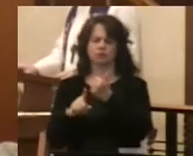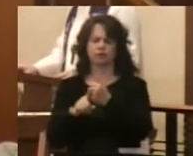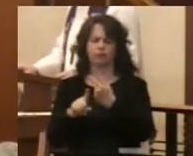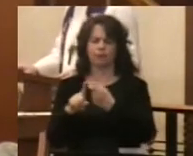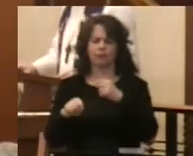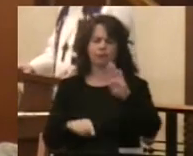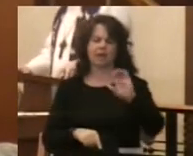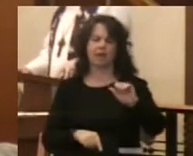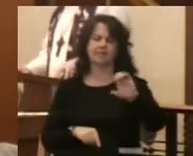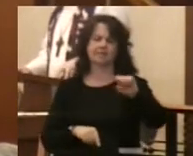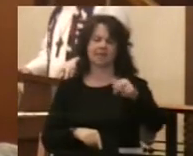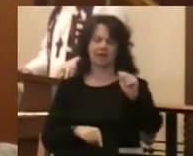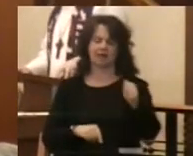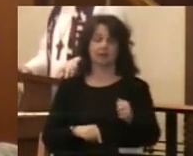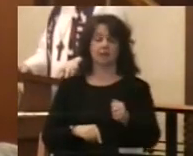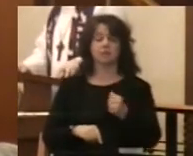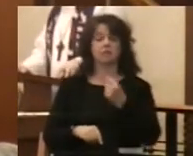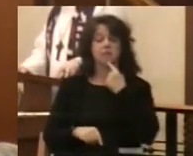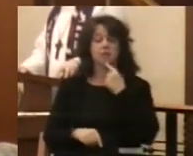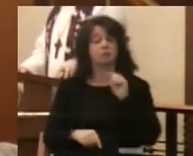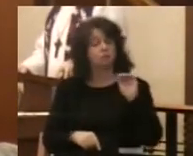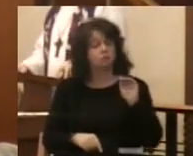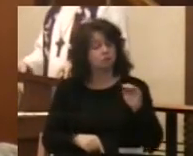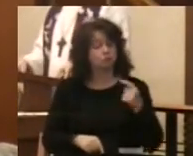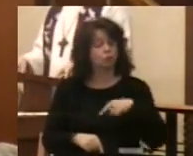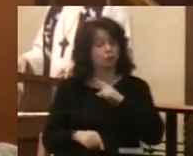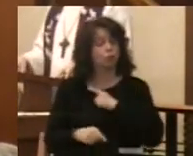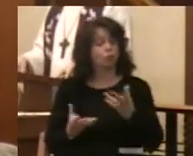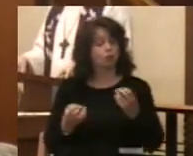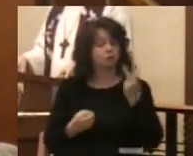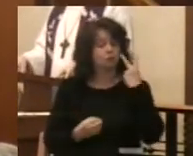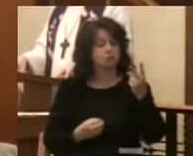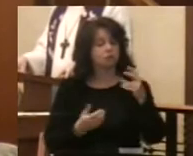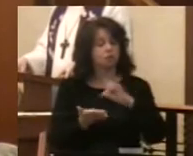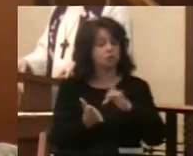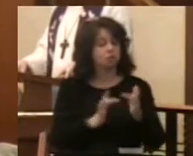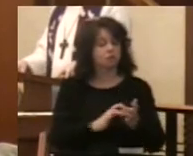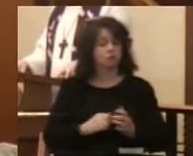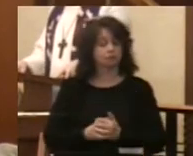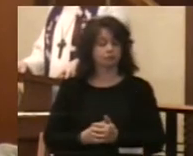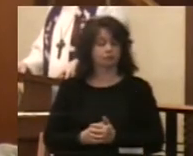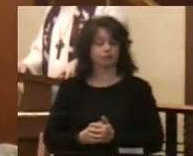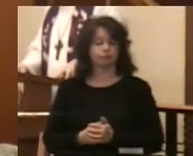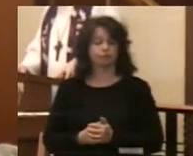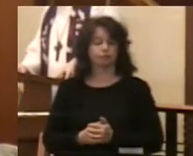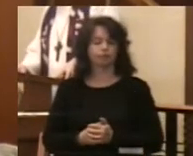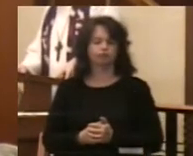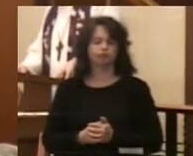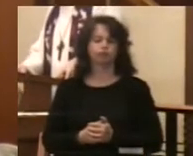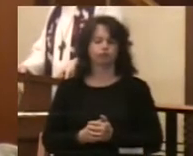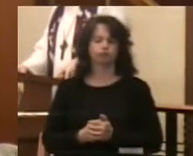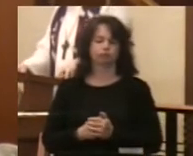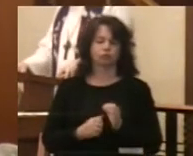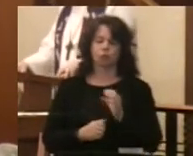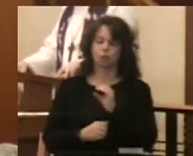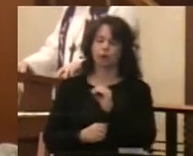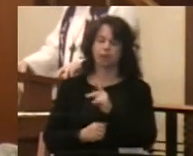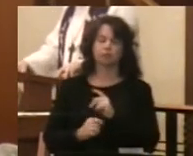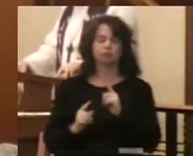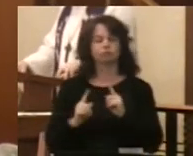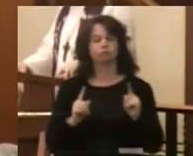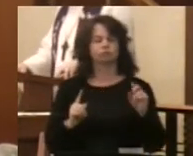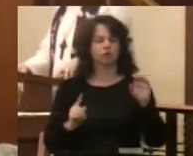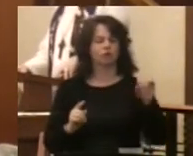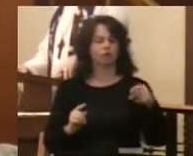in Galilee, and said to him, "Sir, we wish to see Jesus." Philip went